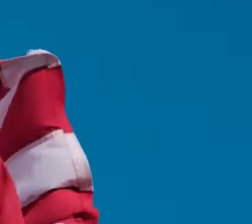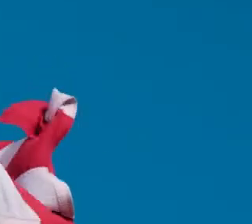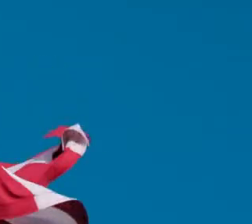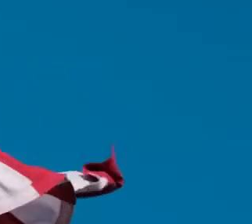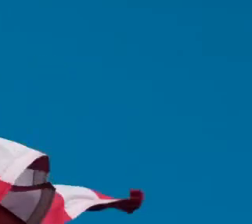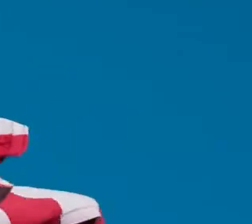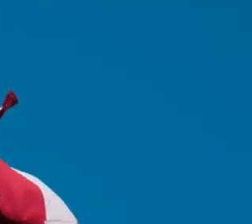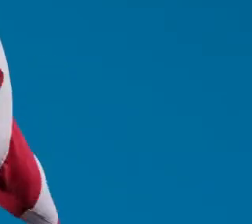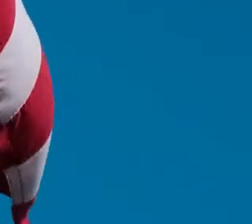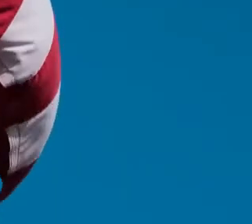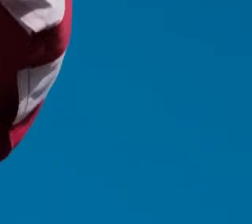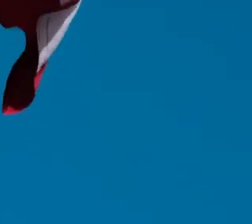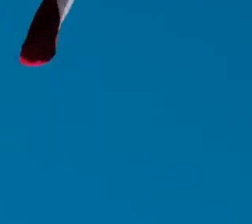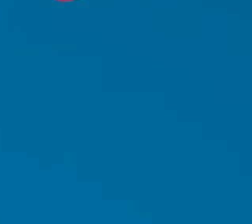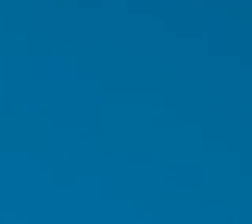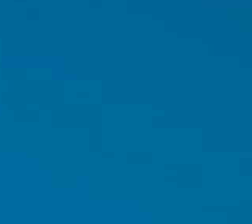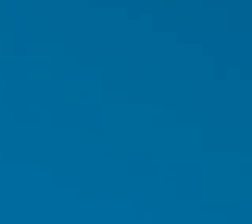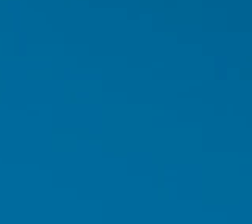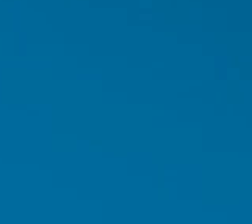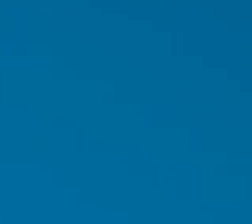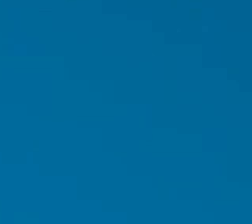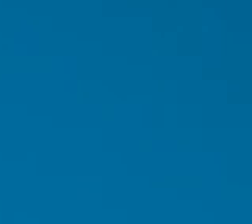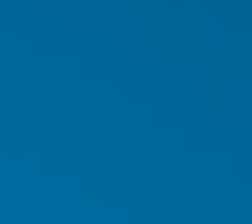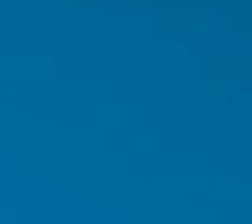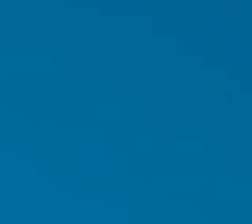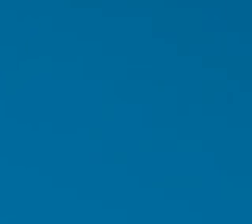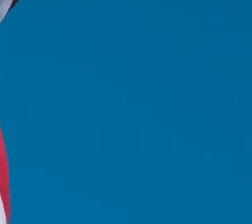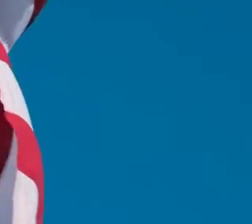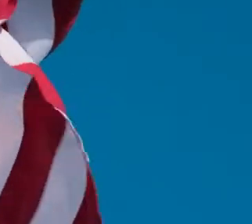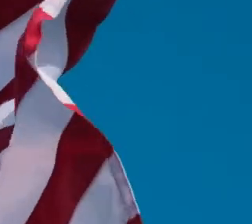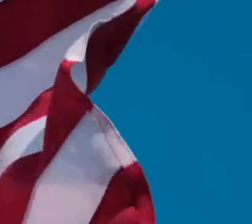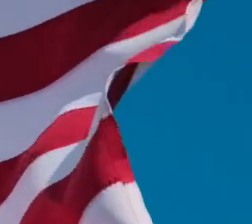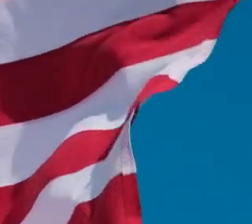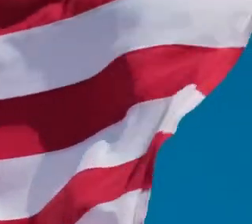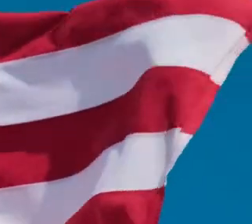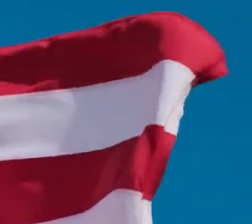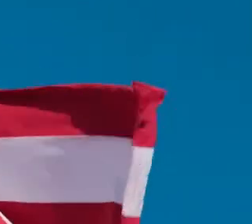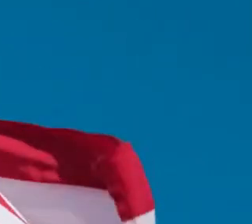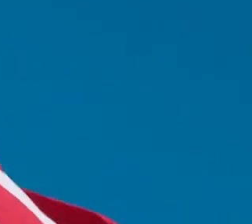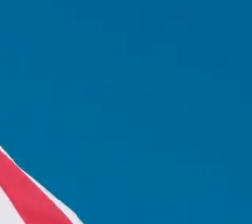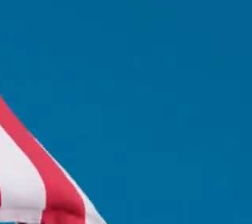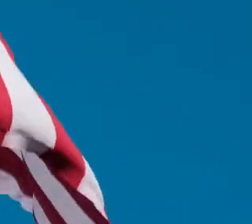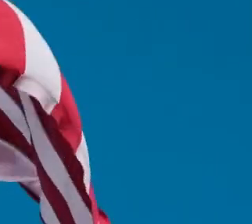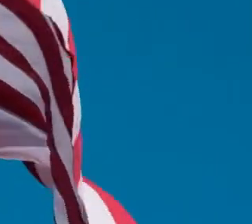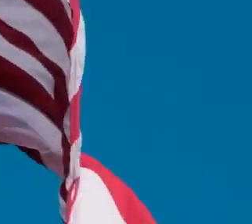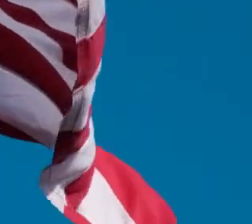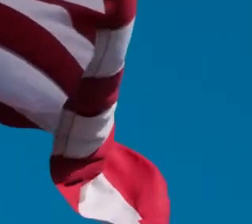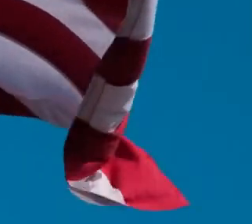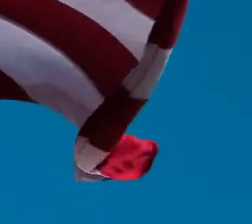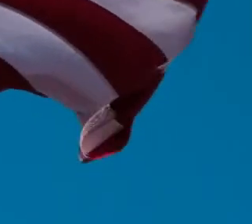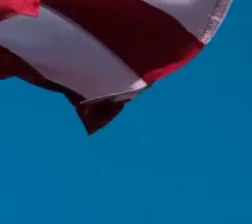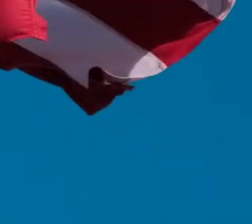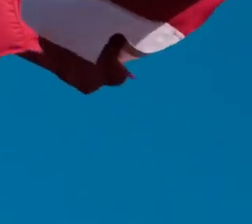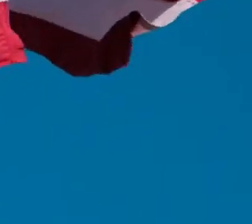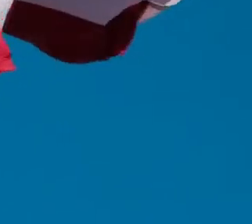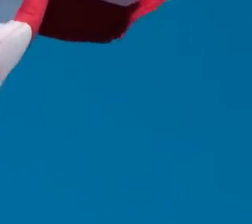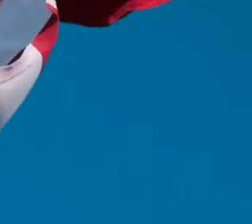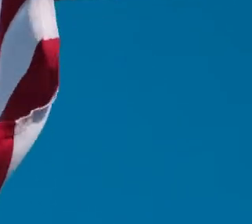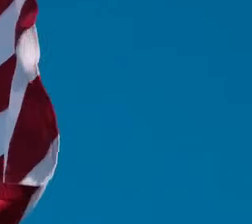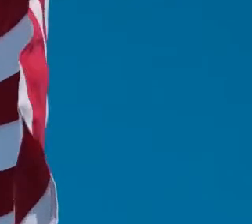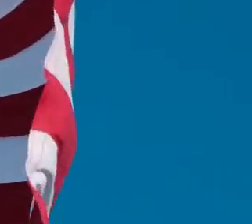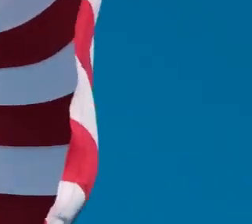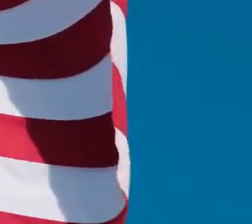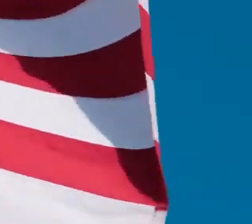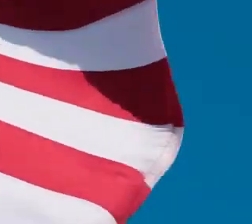All right, hooligans, please join me for the Pledge of Allegiance. I pledge allegiance to the flag of the United States